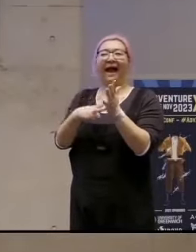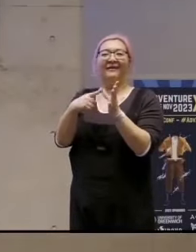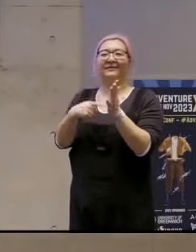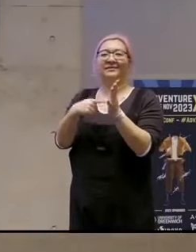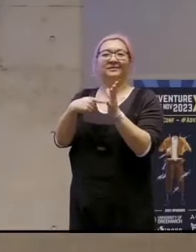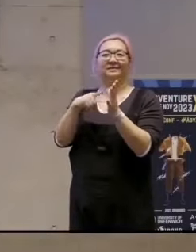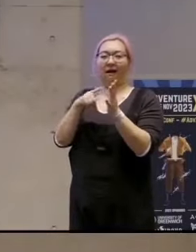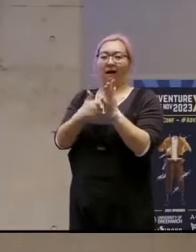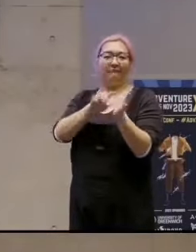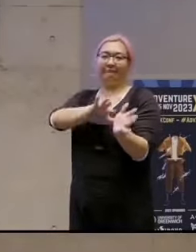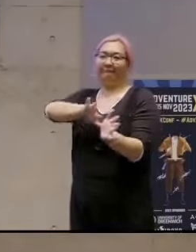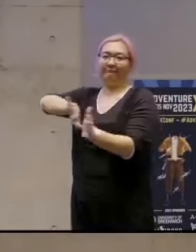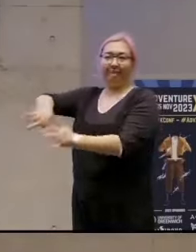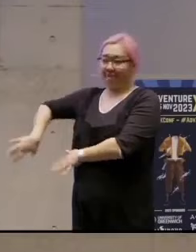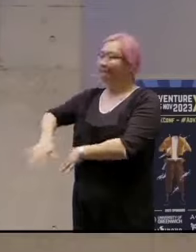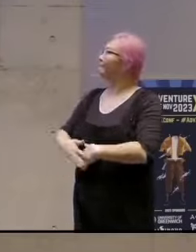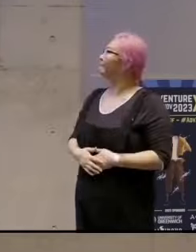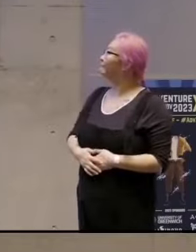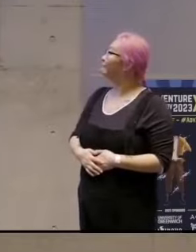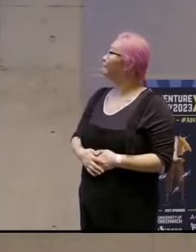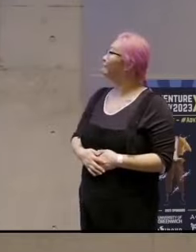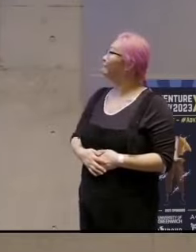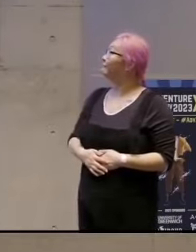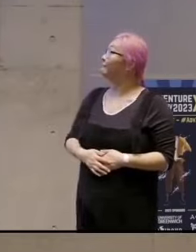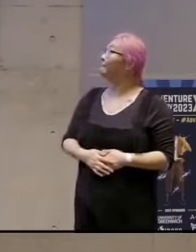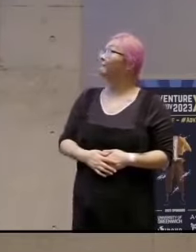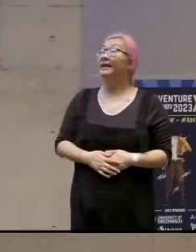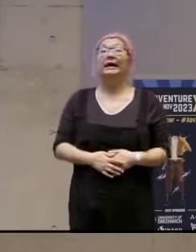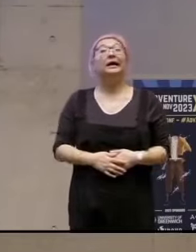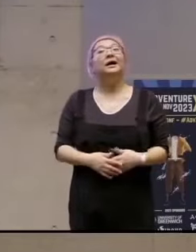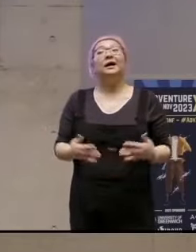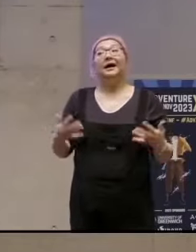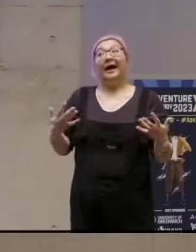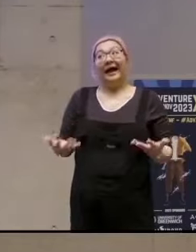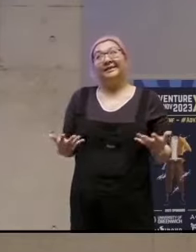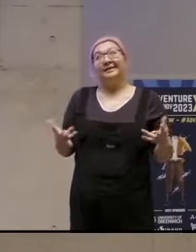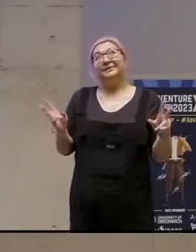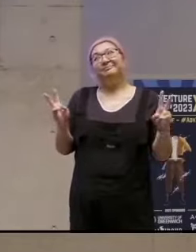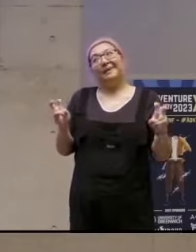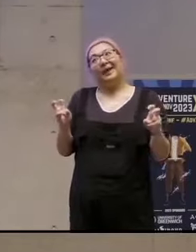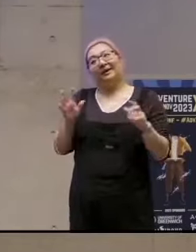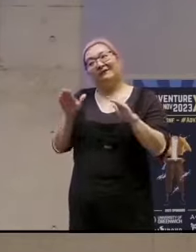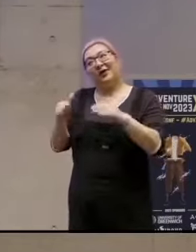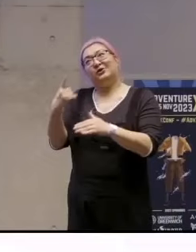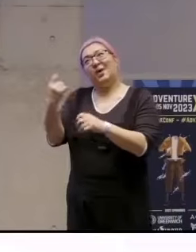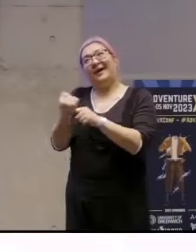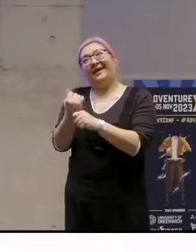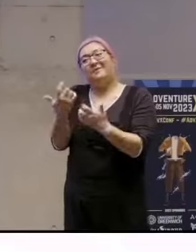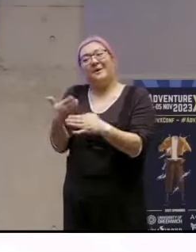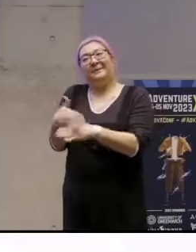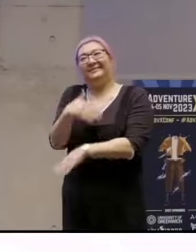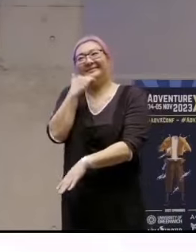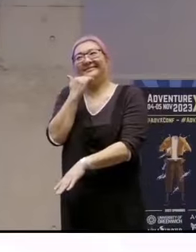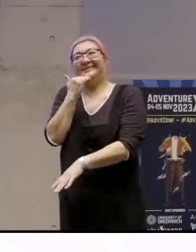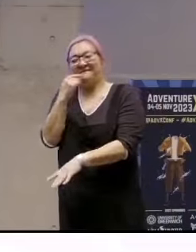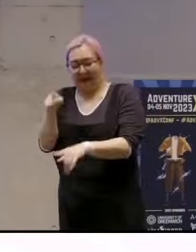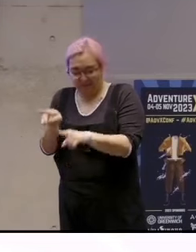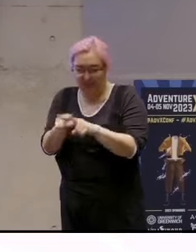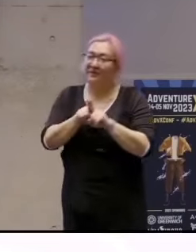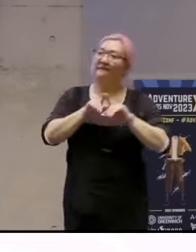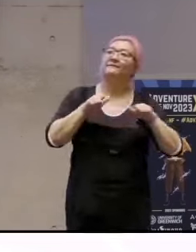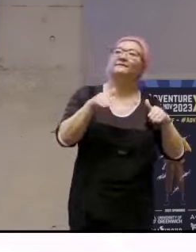And currently, because apparently making one game isn't challenging or time consuming enough, I'm also in